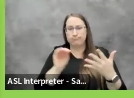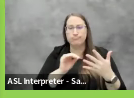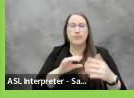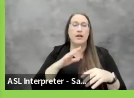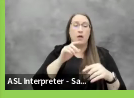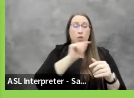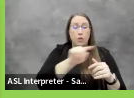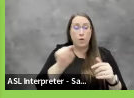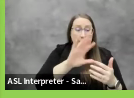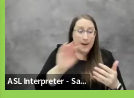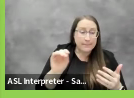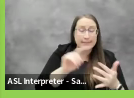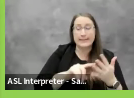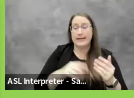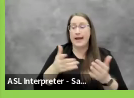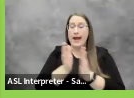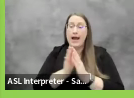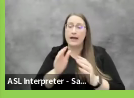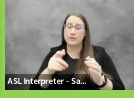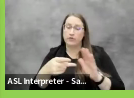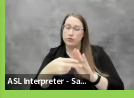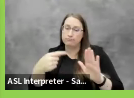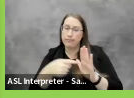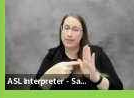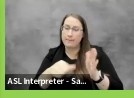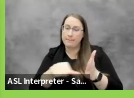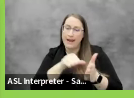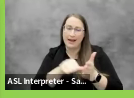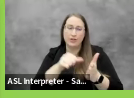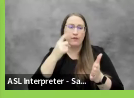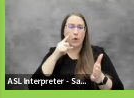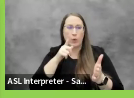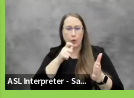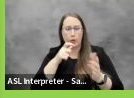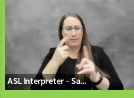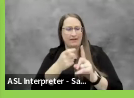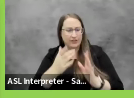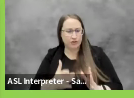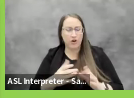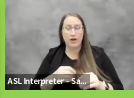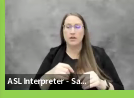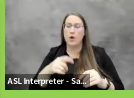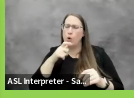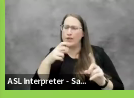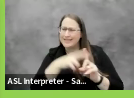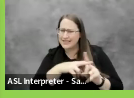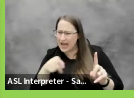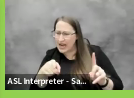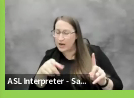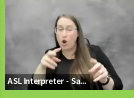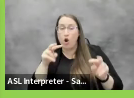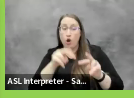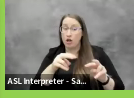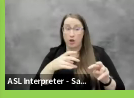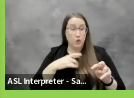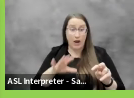or companies, ask for your beneficiary designation page, look to see who you have assigned to receive that asset at your passing. If you